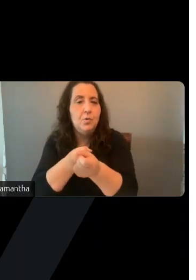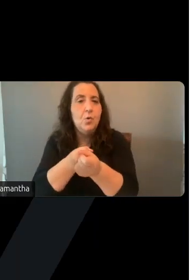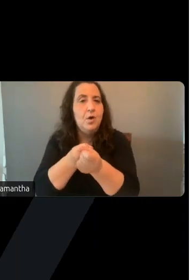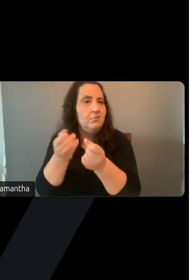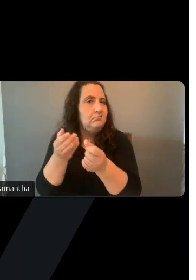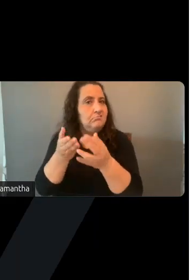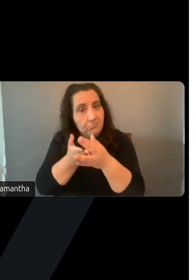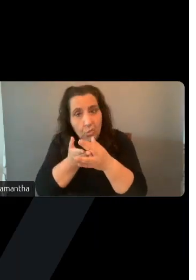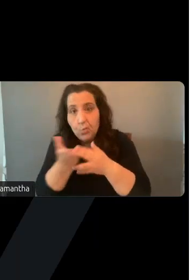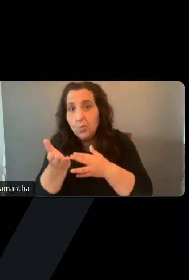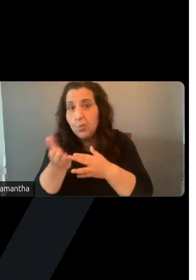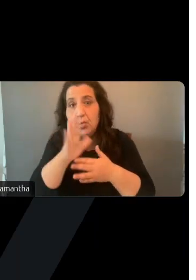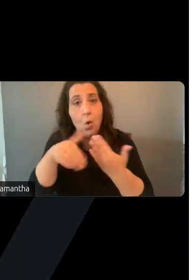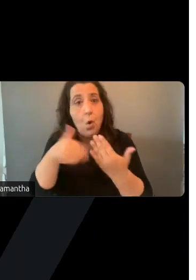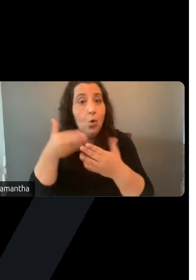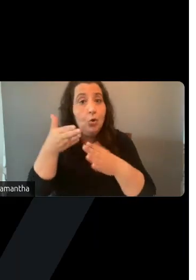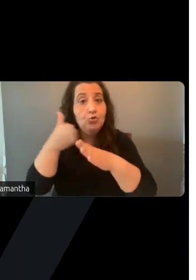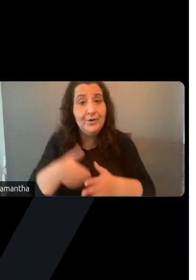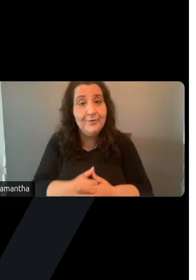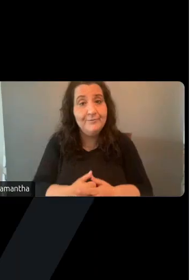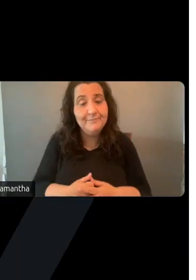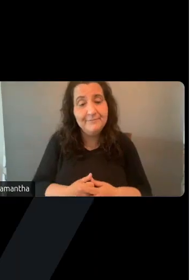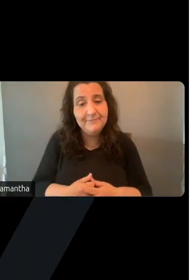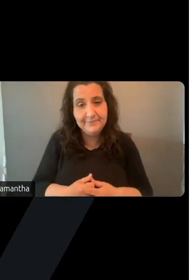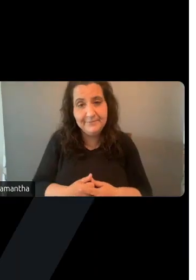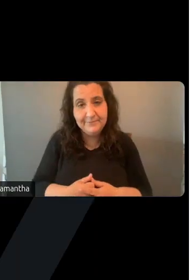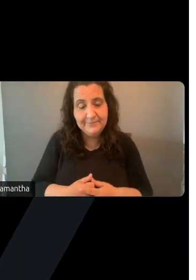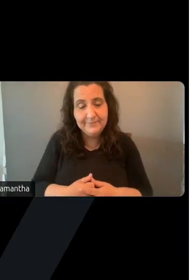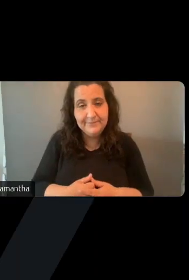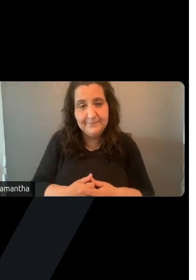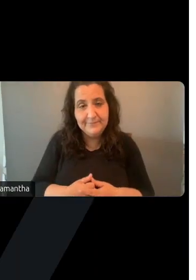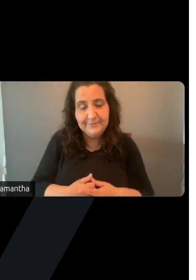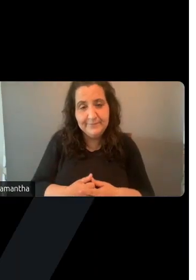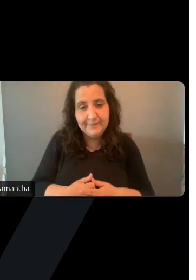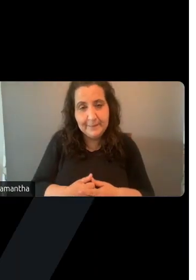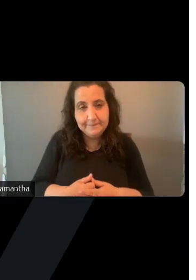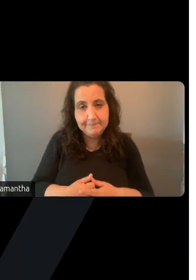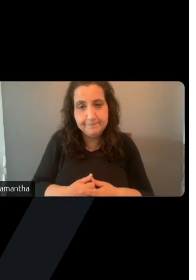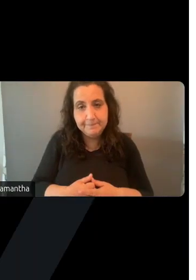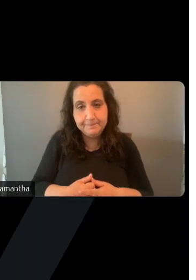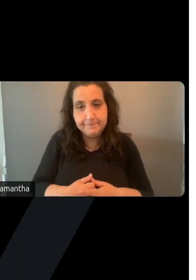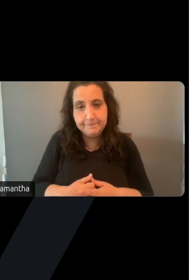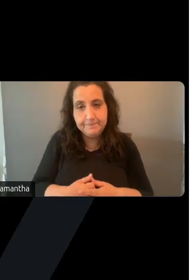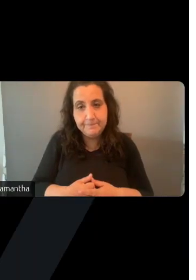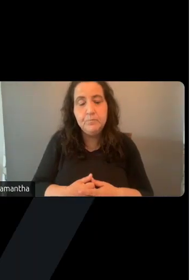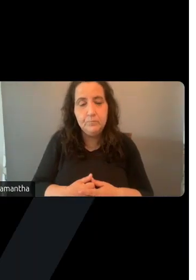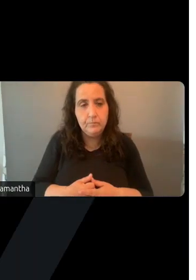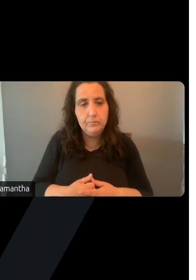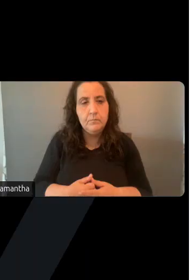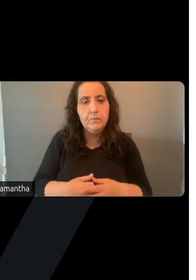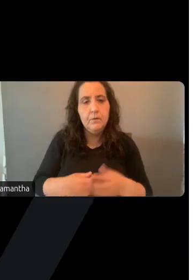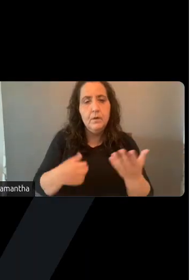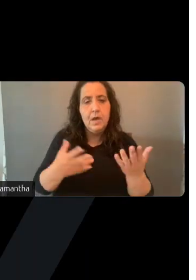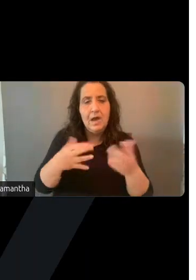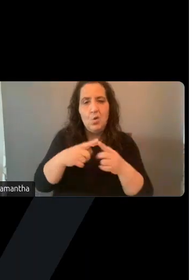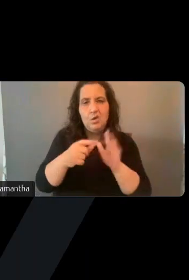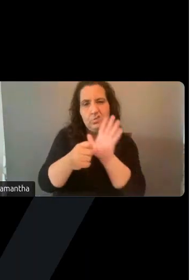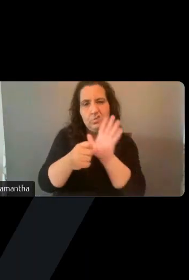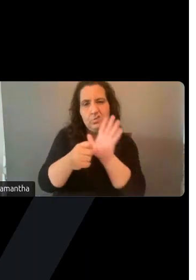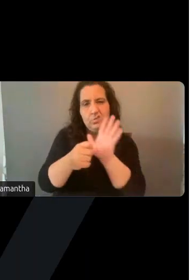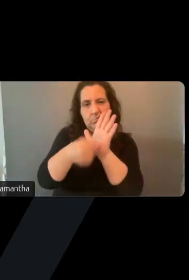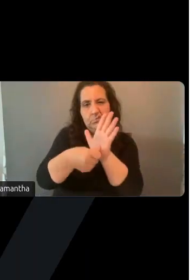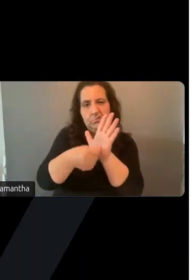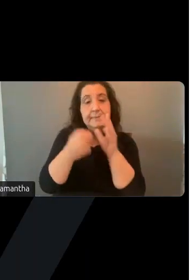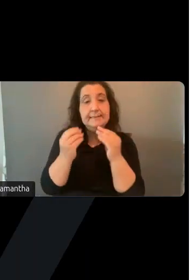throughout your teaching career. And I do want to just highlight teacher leader